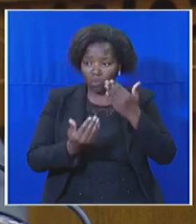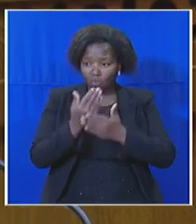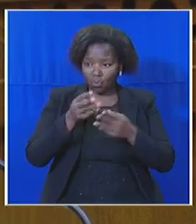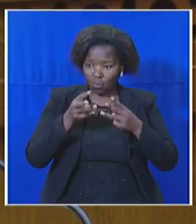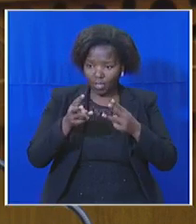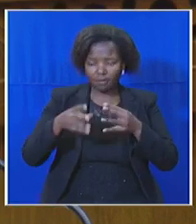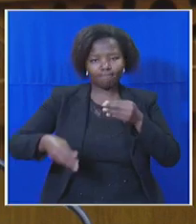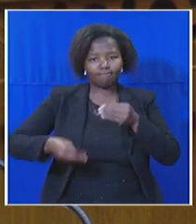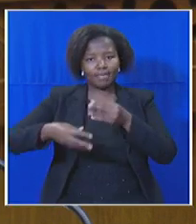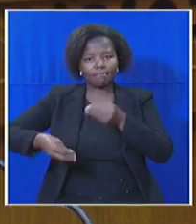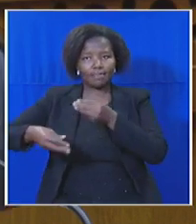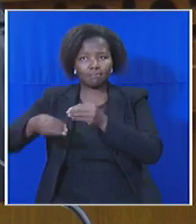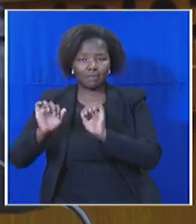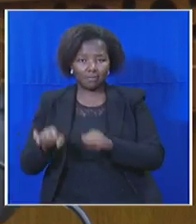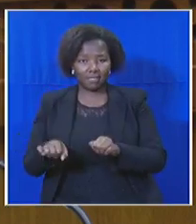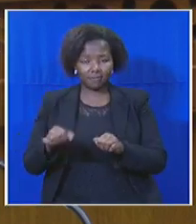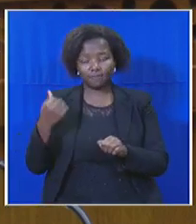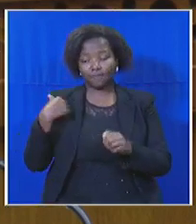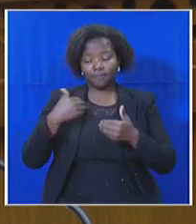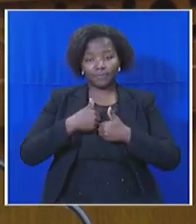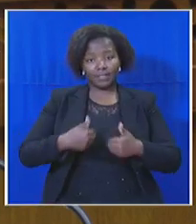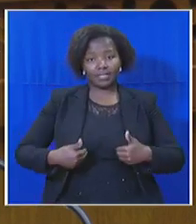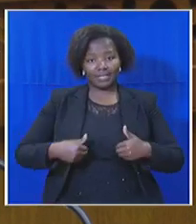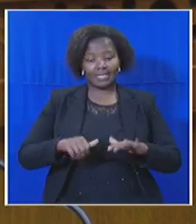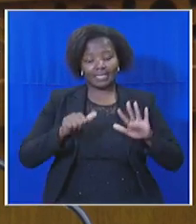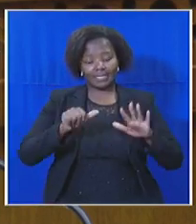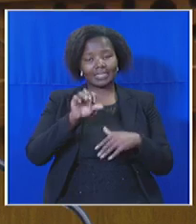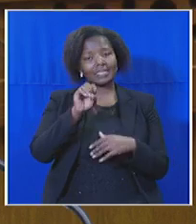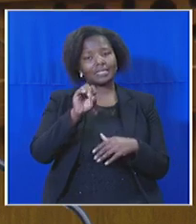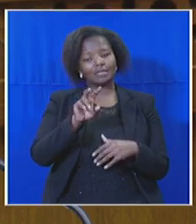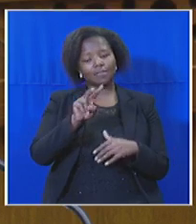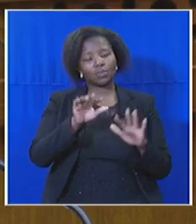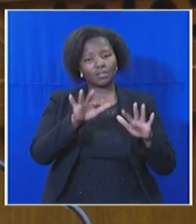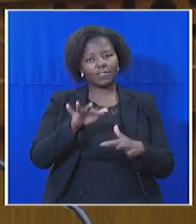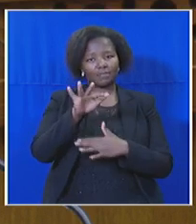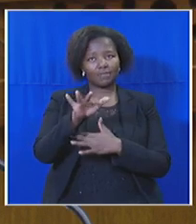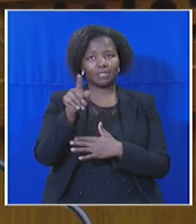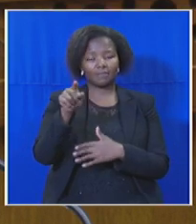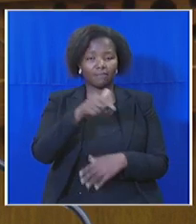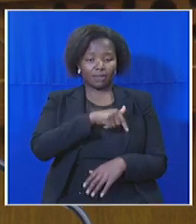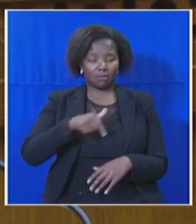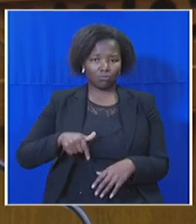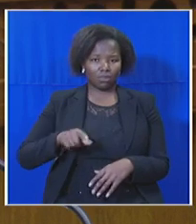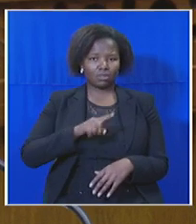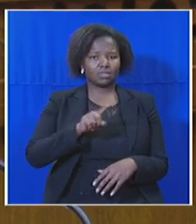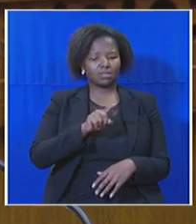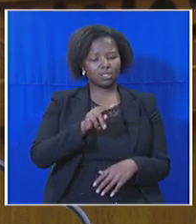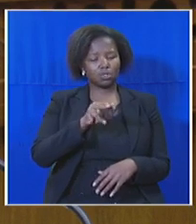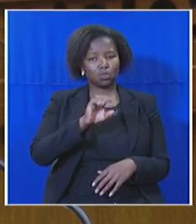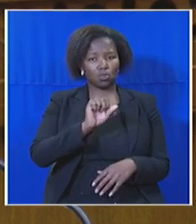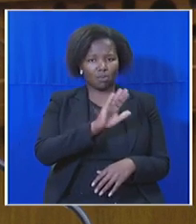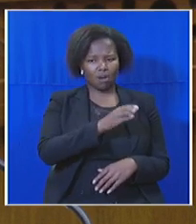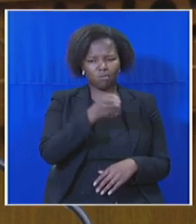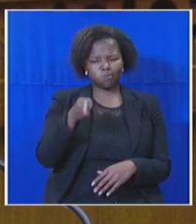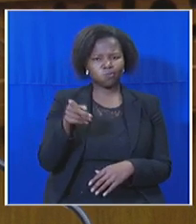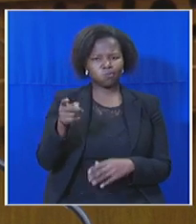On Sunday, the 6th September 2015, His Excellency President Jacob Zuma joined hands with the families, relatives, and